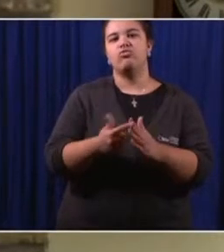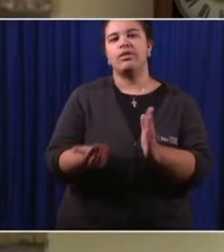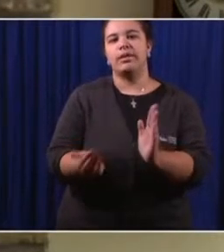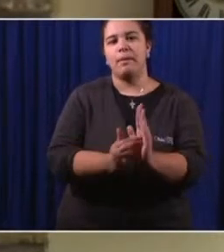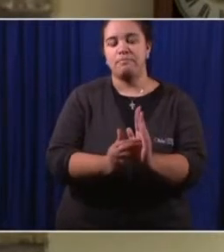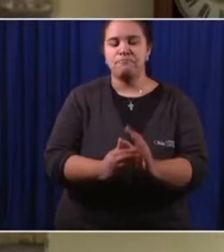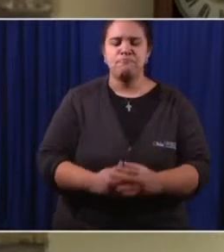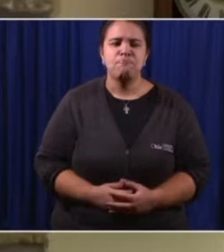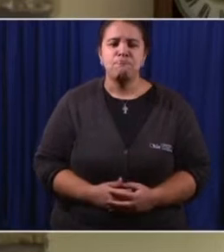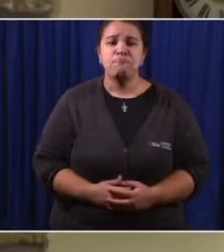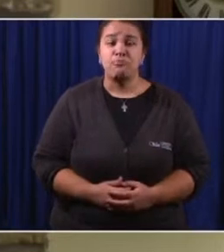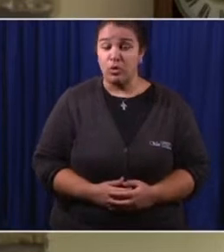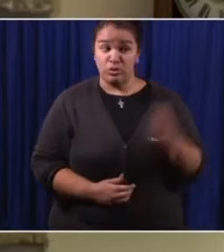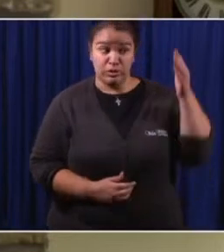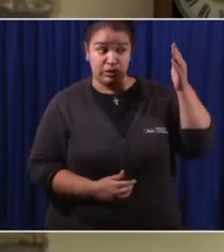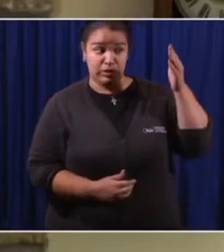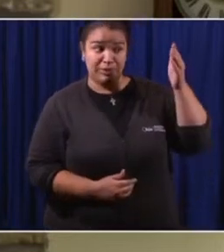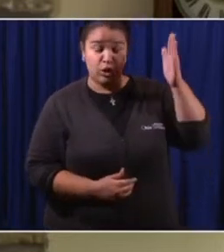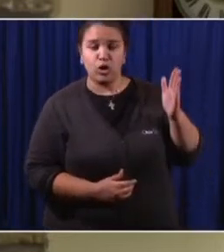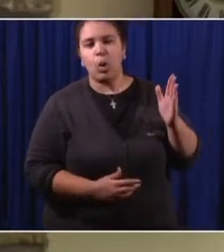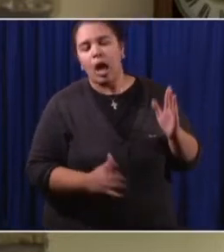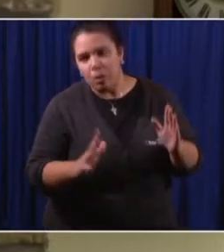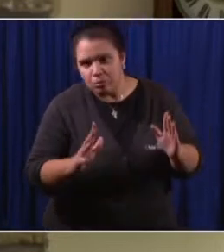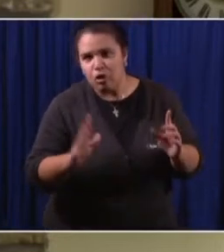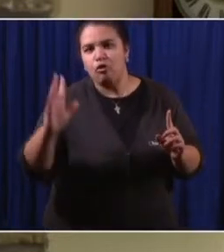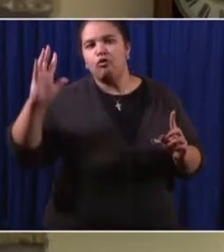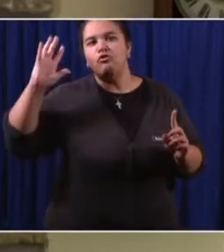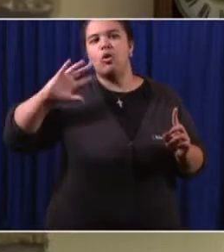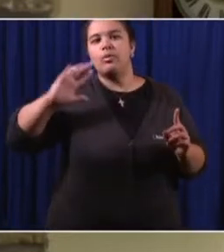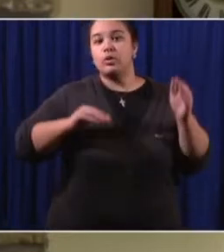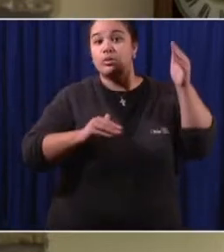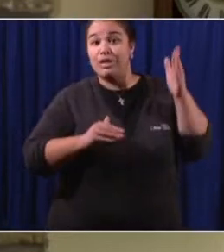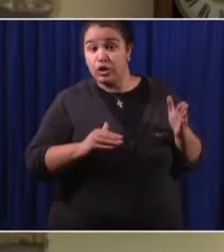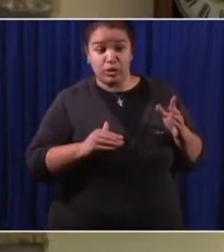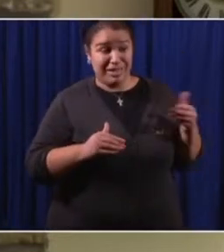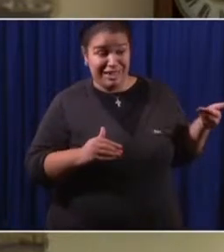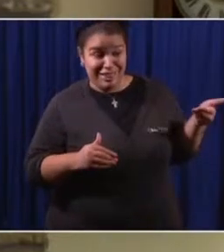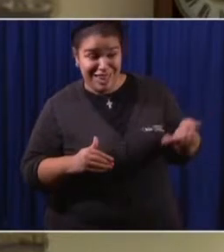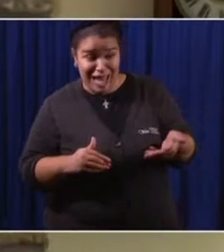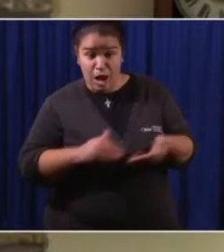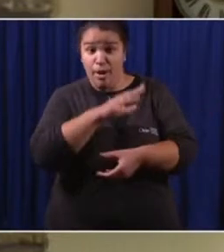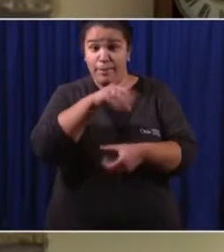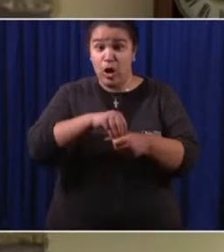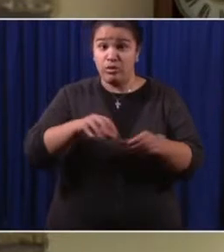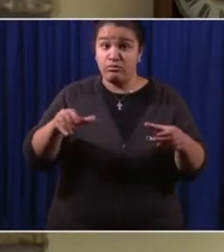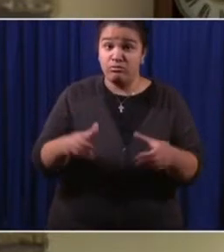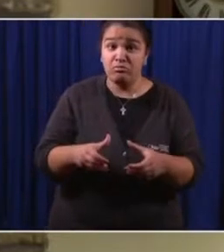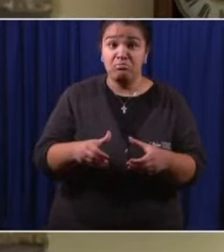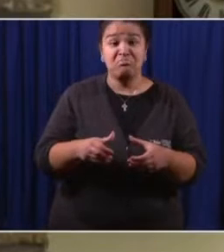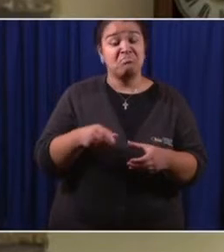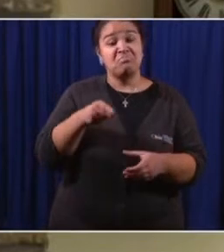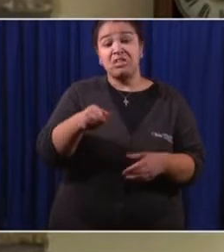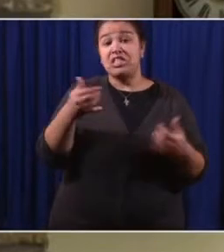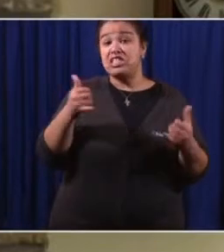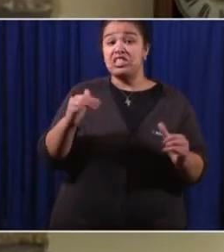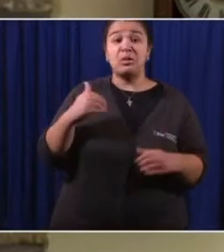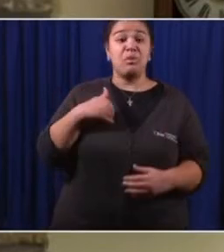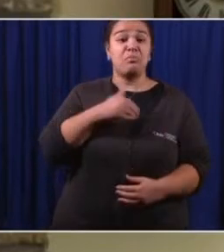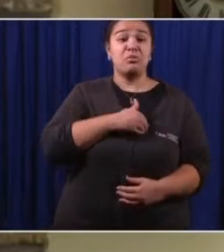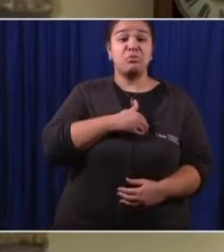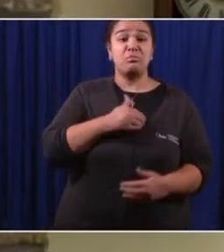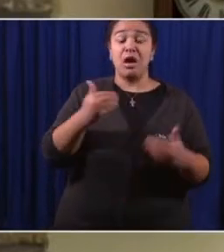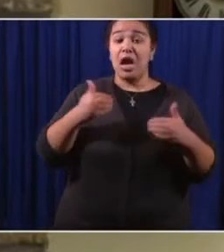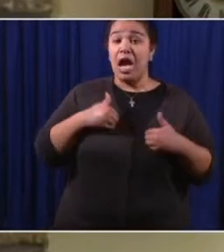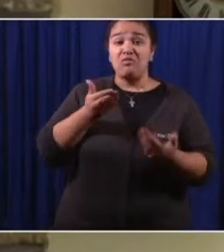As far as the speaker, former speaker being on the floor, he is still a member, so he has a right to be there.